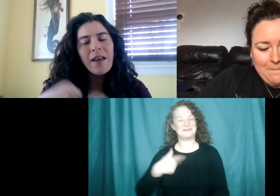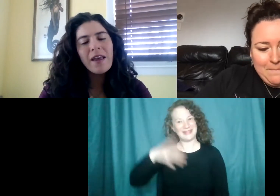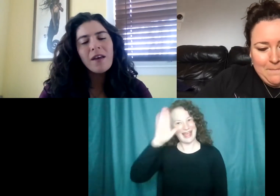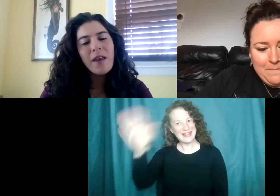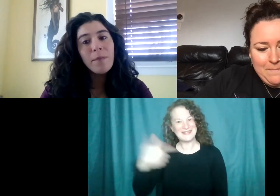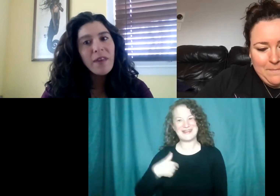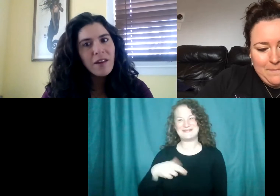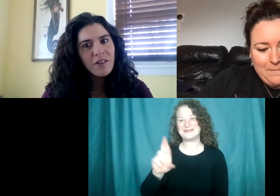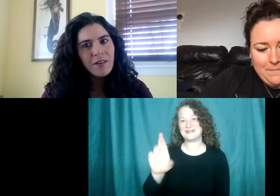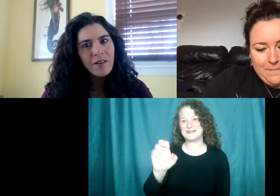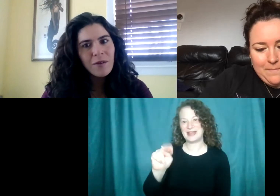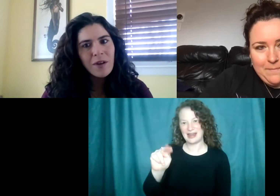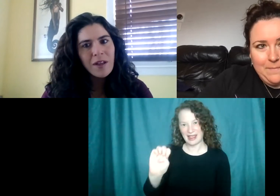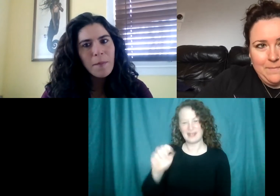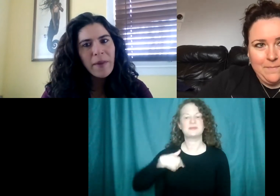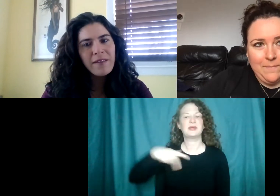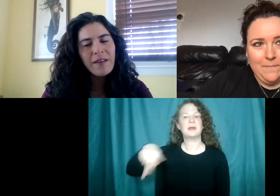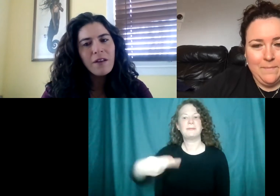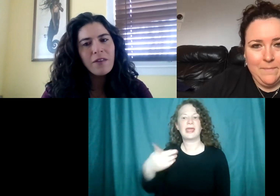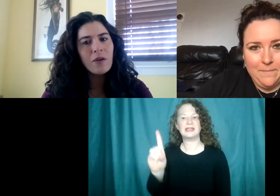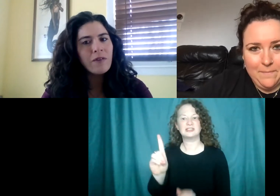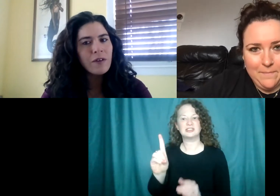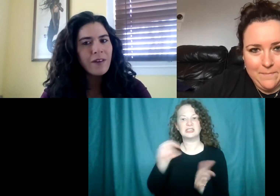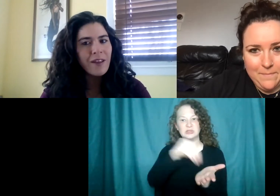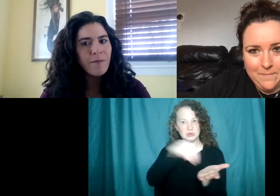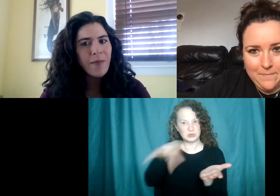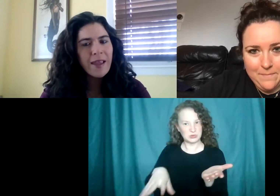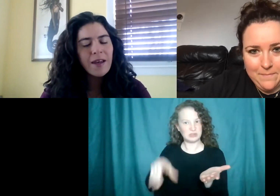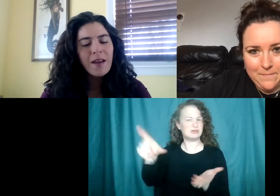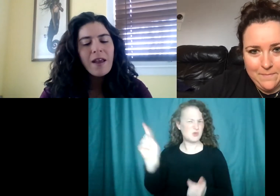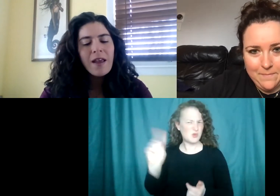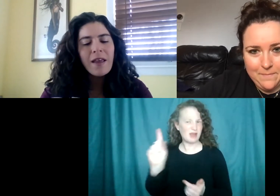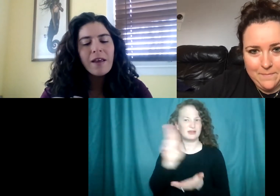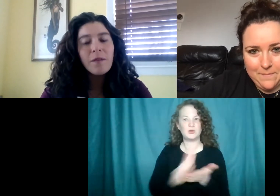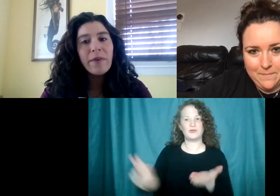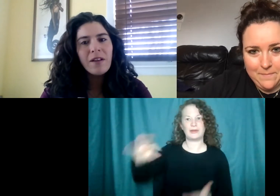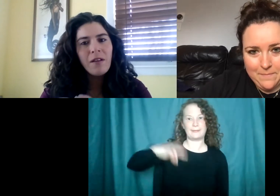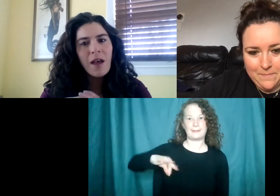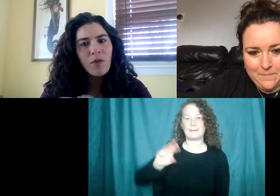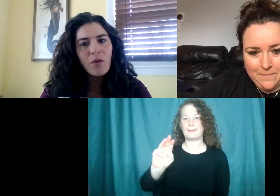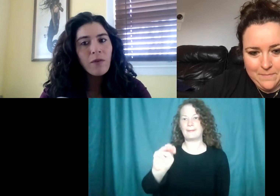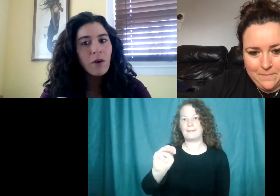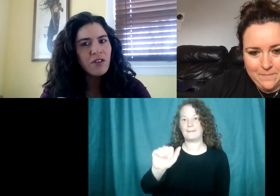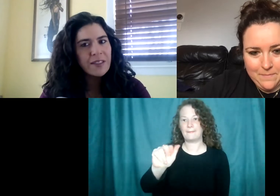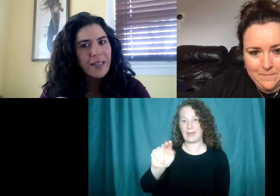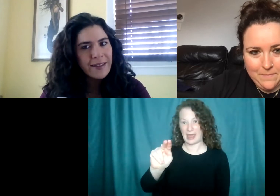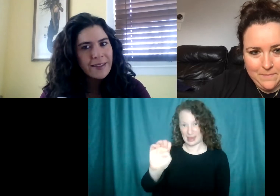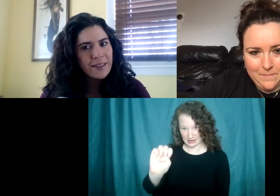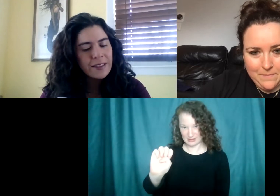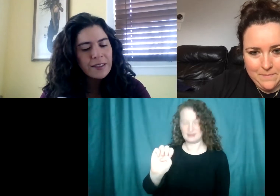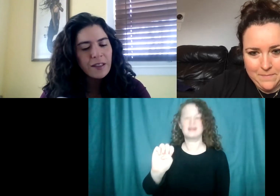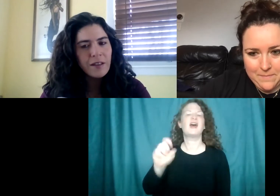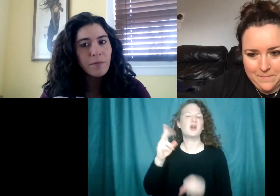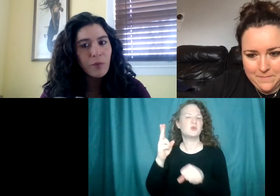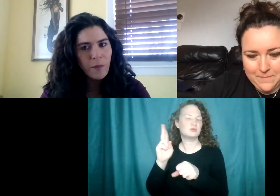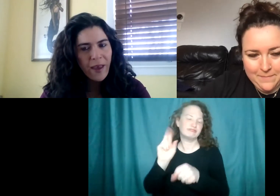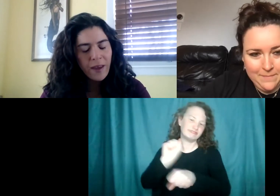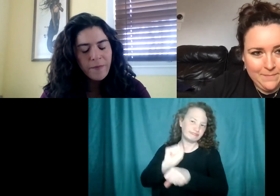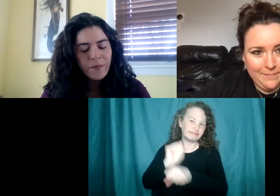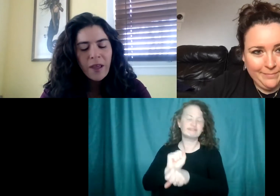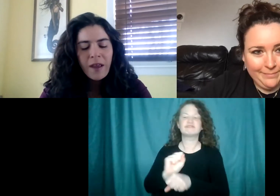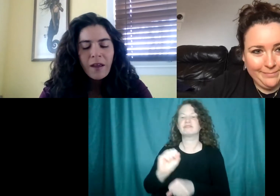I am a PhD student based out of the University of Maine and Bigelow Laboratory for Ocean Sciences in